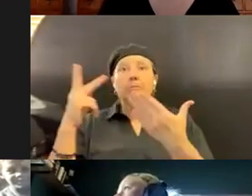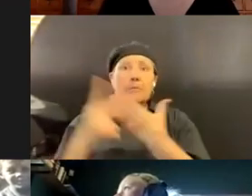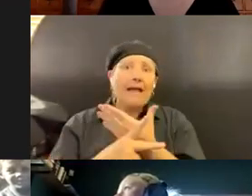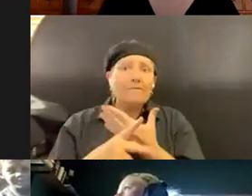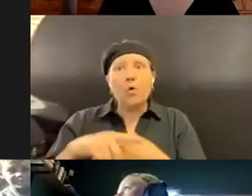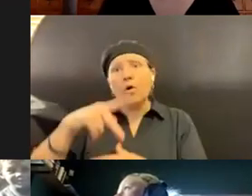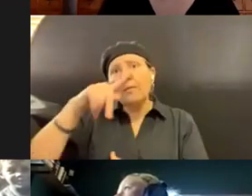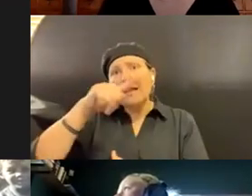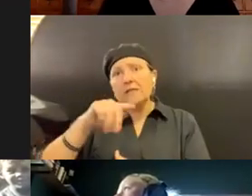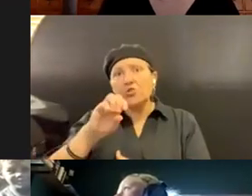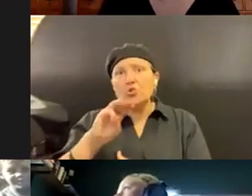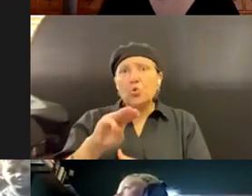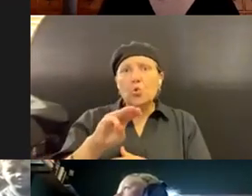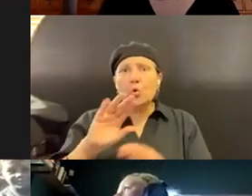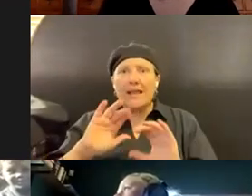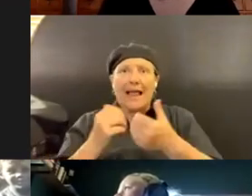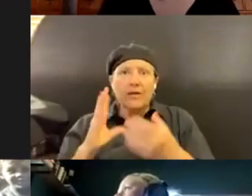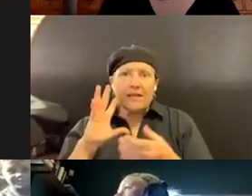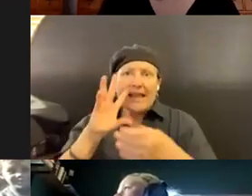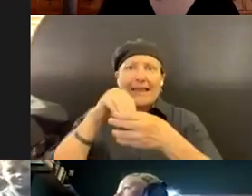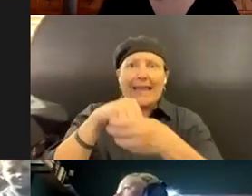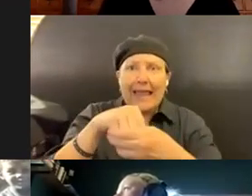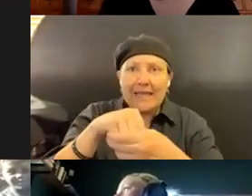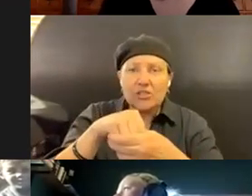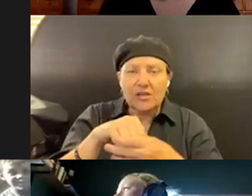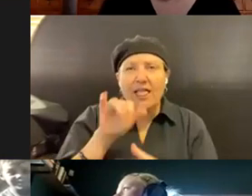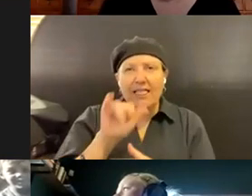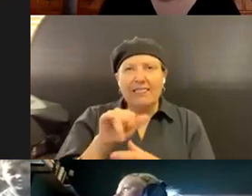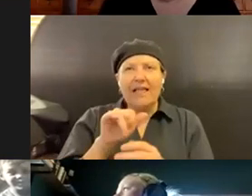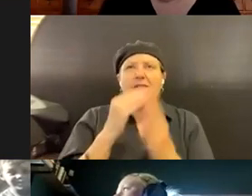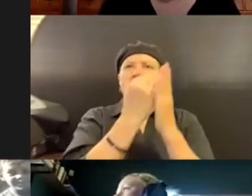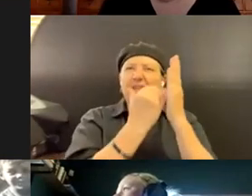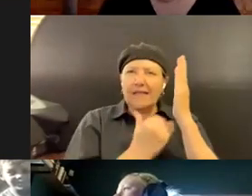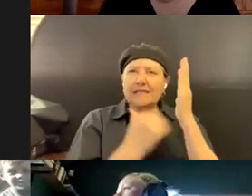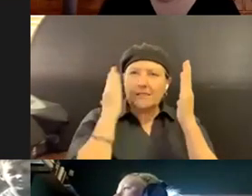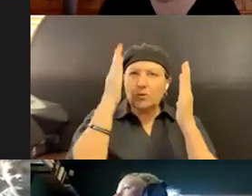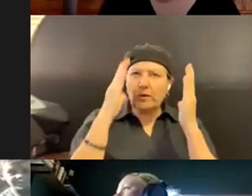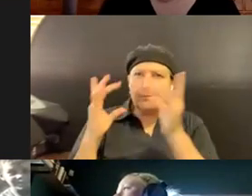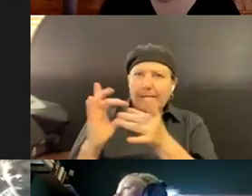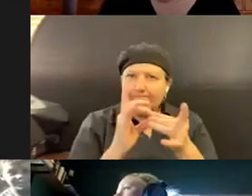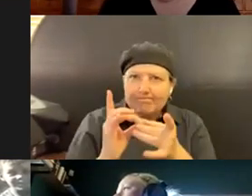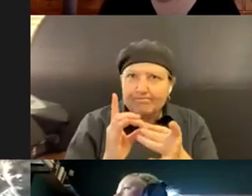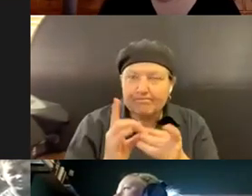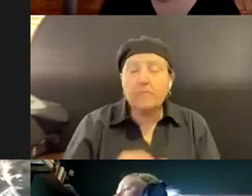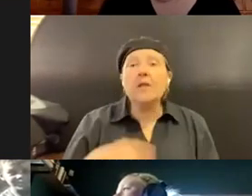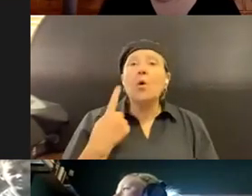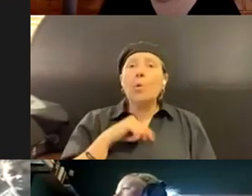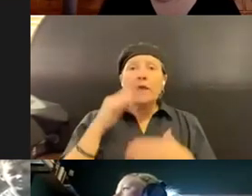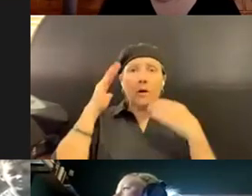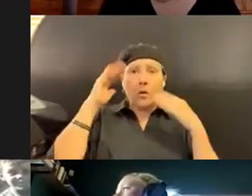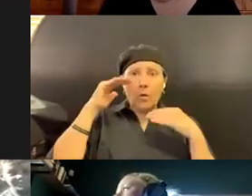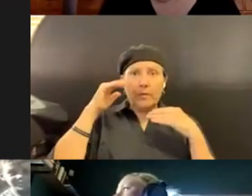Zooming and how to engage. So that's what those lessons are going to be about. We're hoping, we had a